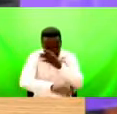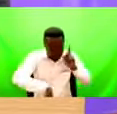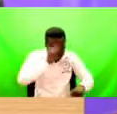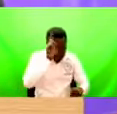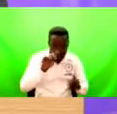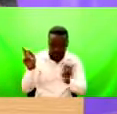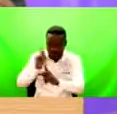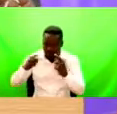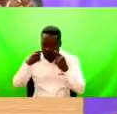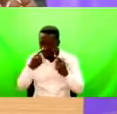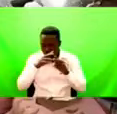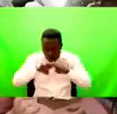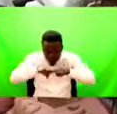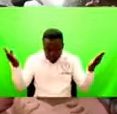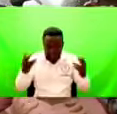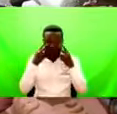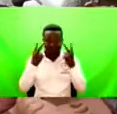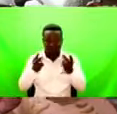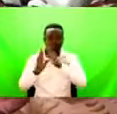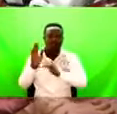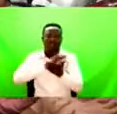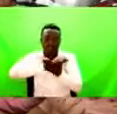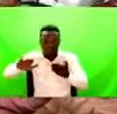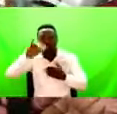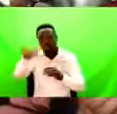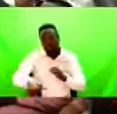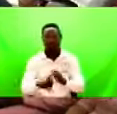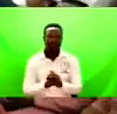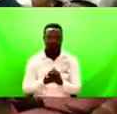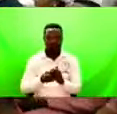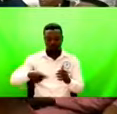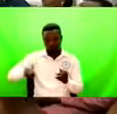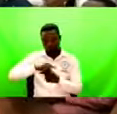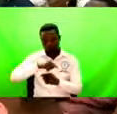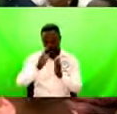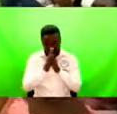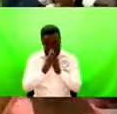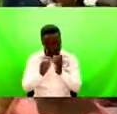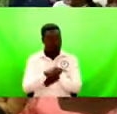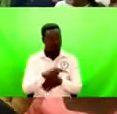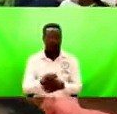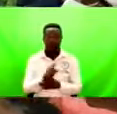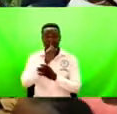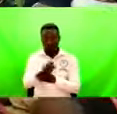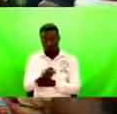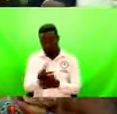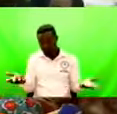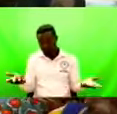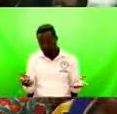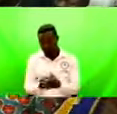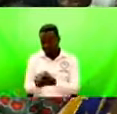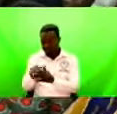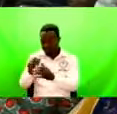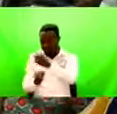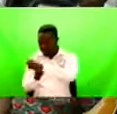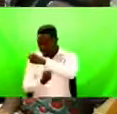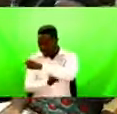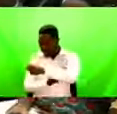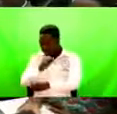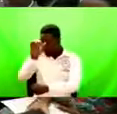will see God. And that is our prayer today. Now, technically, the pillar